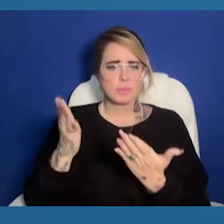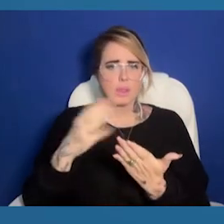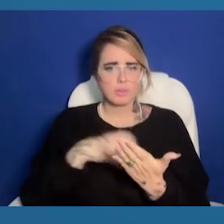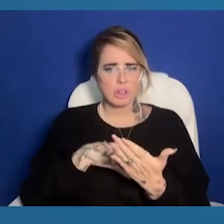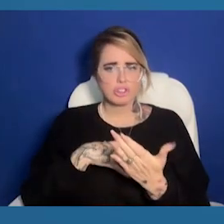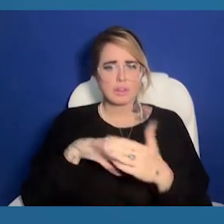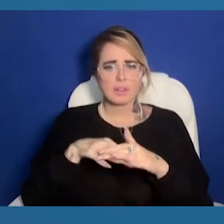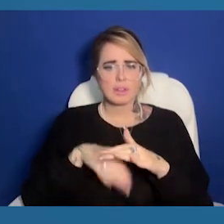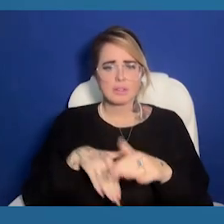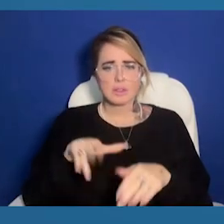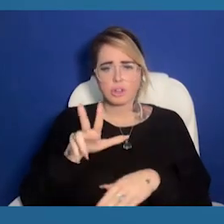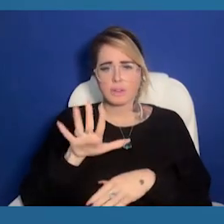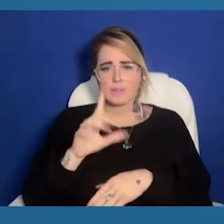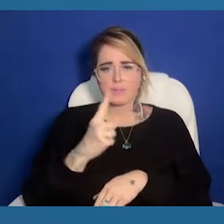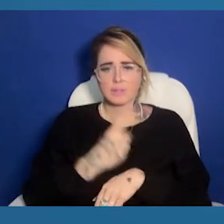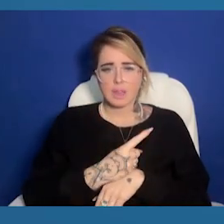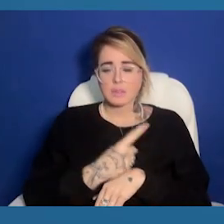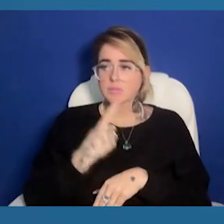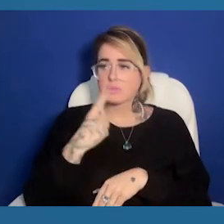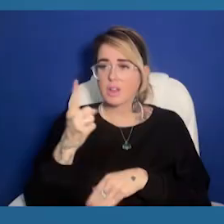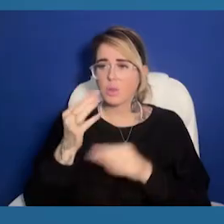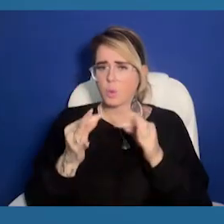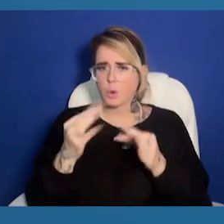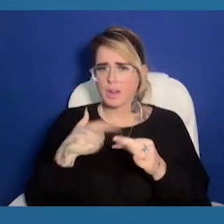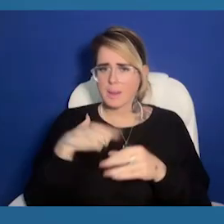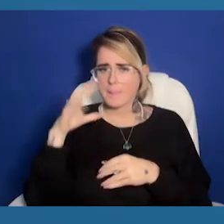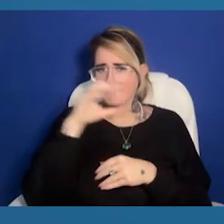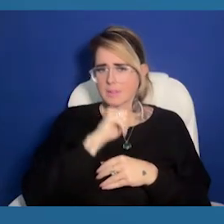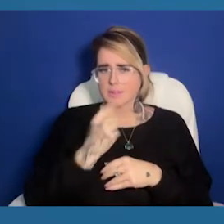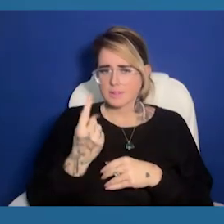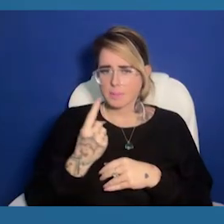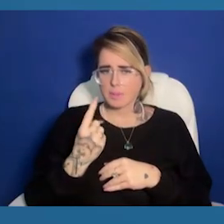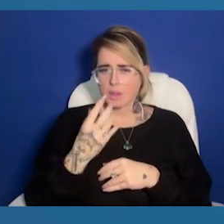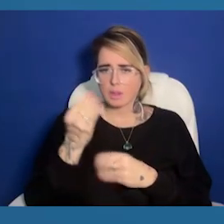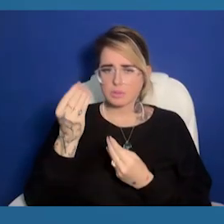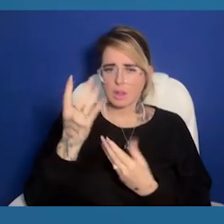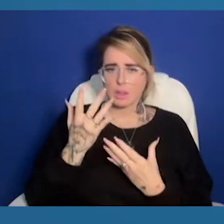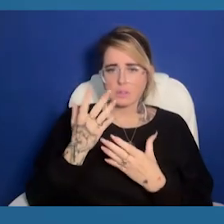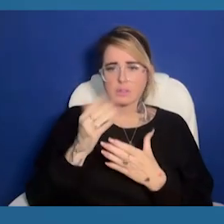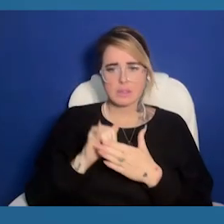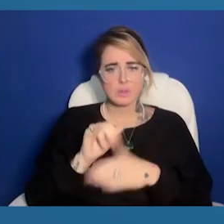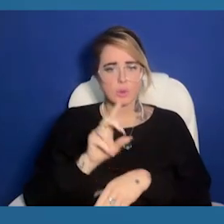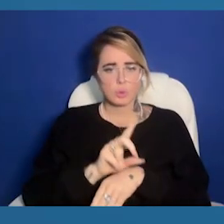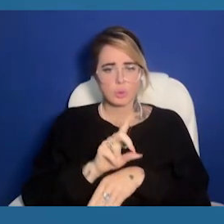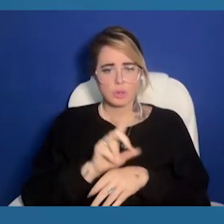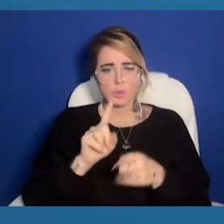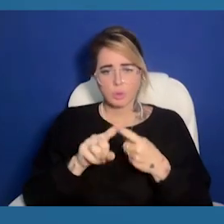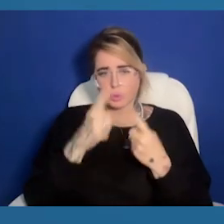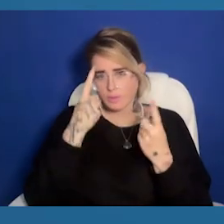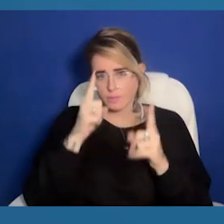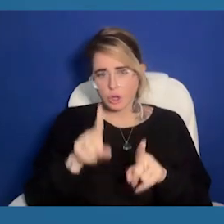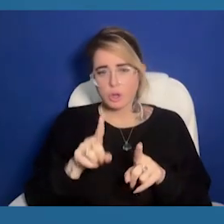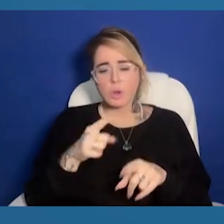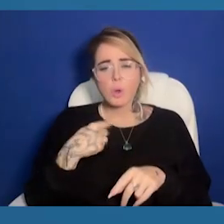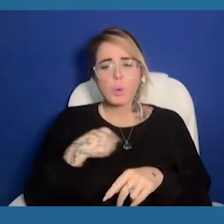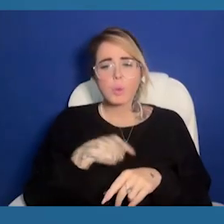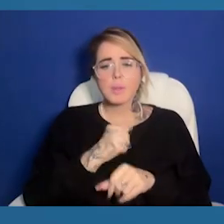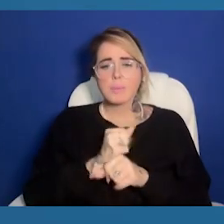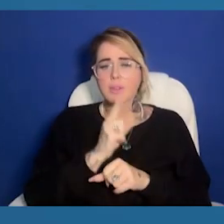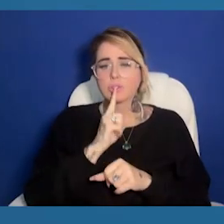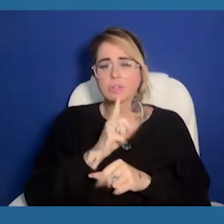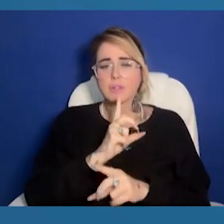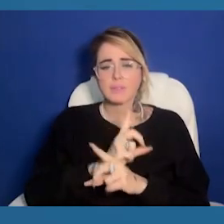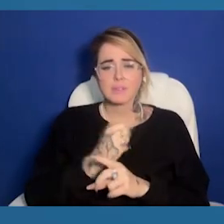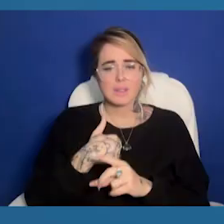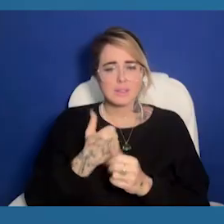days, raise it to the court and say, hey, I'm missing something, and to confer with us. There's a duty to confer, so that we can make sure that the defense has everything that they